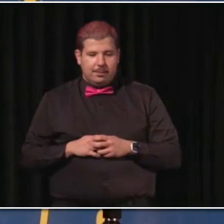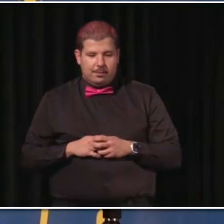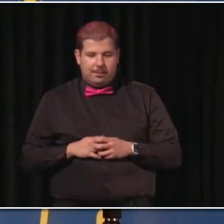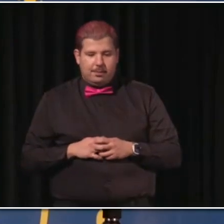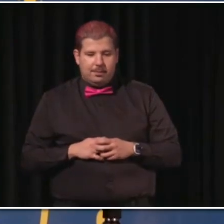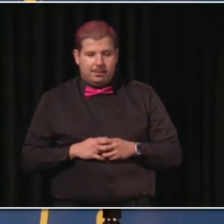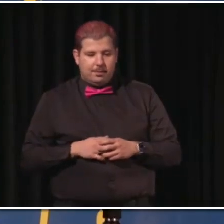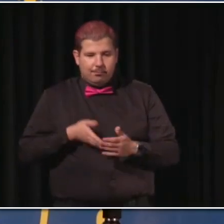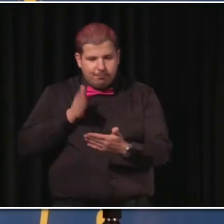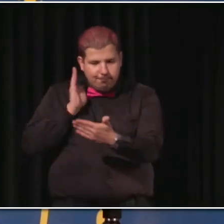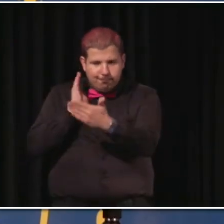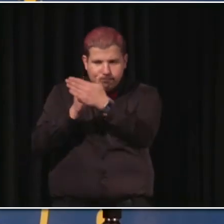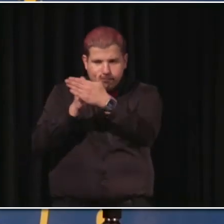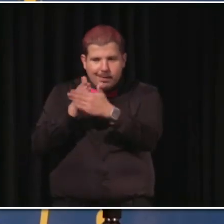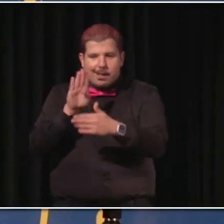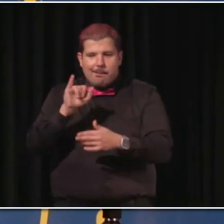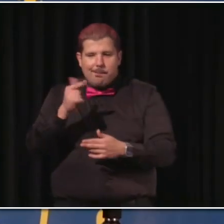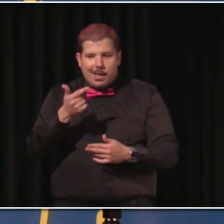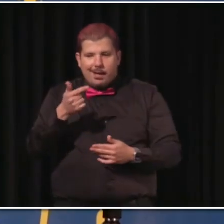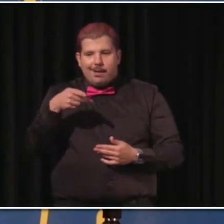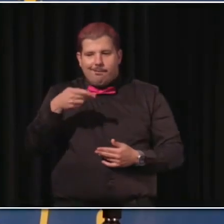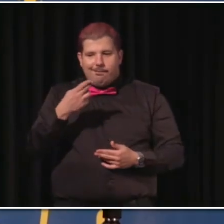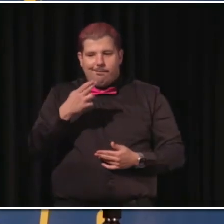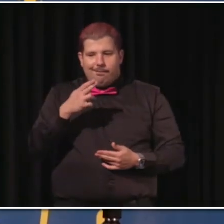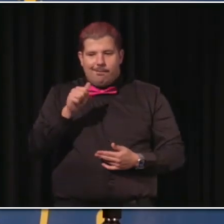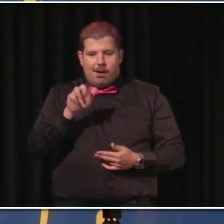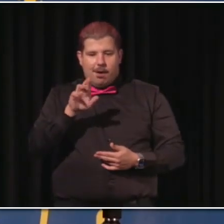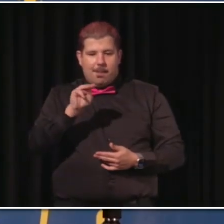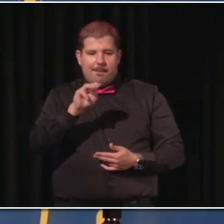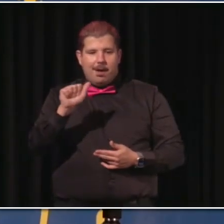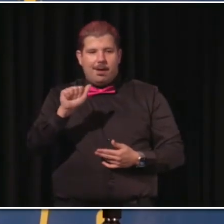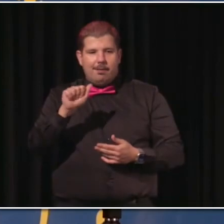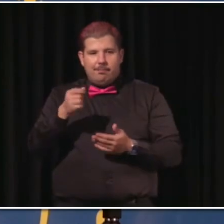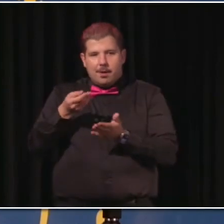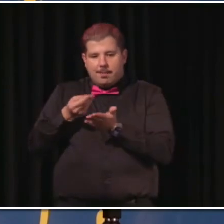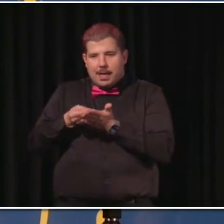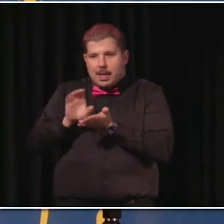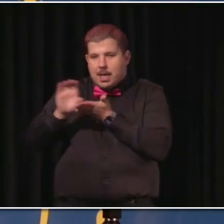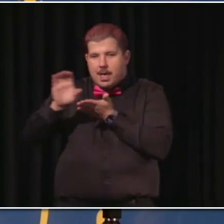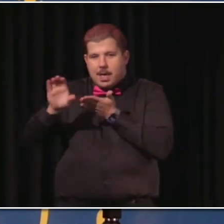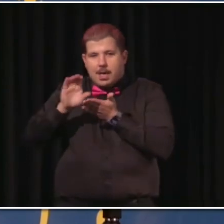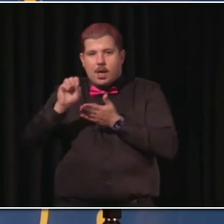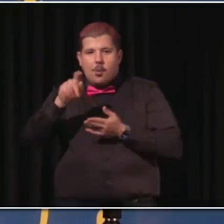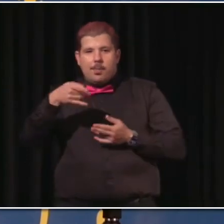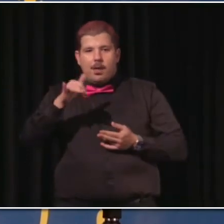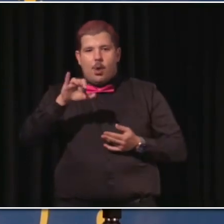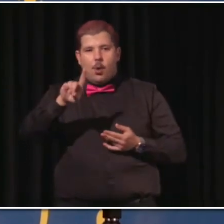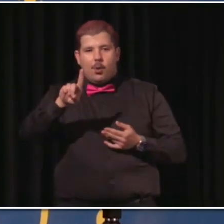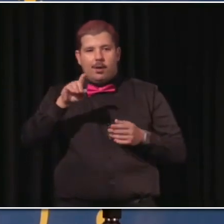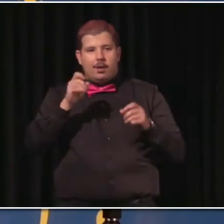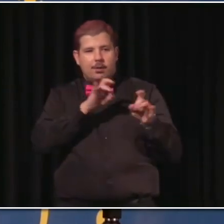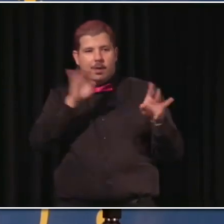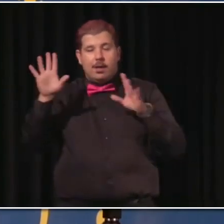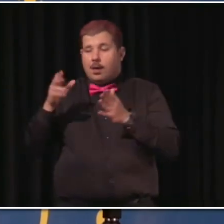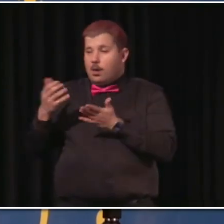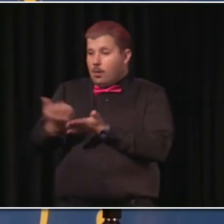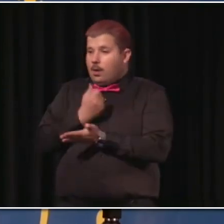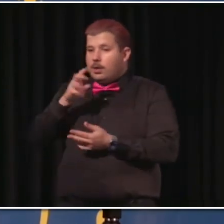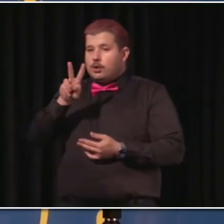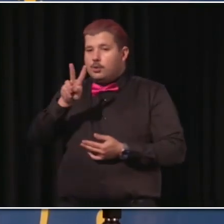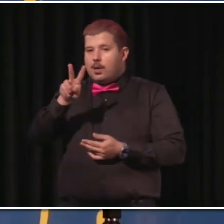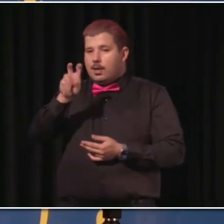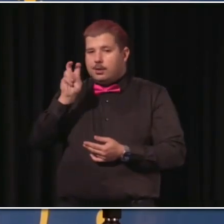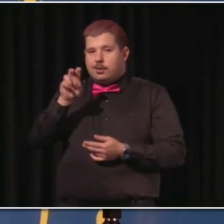We sued Big Pharma for fueling the opioid crisis and won $200 million for